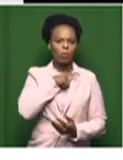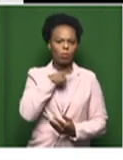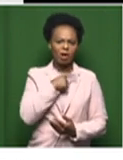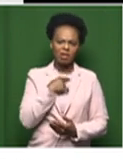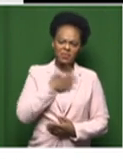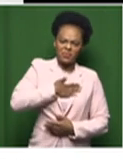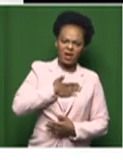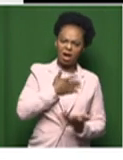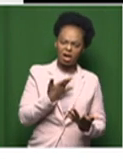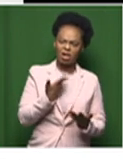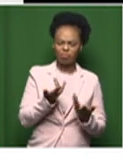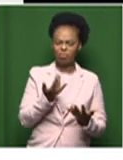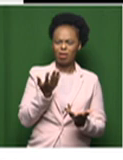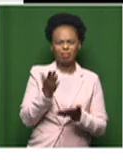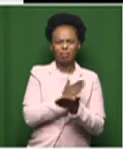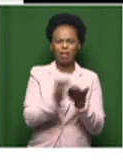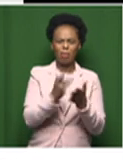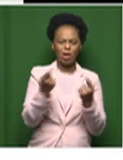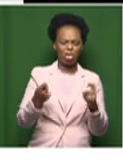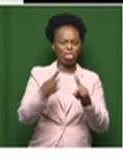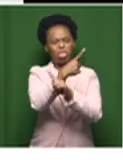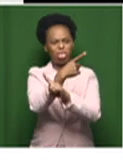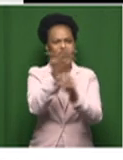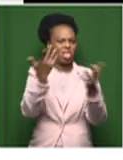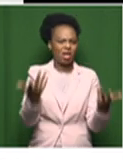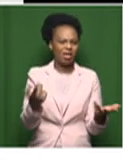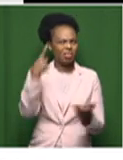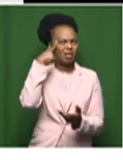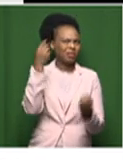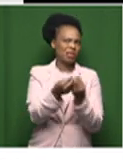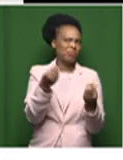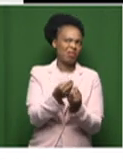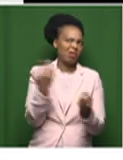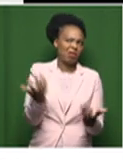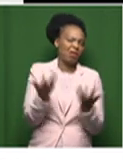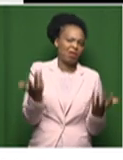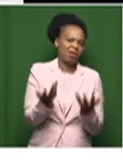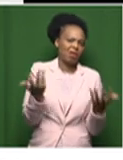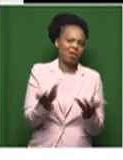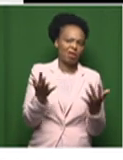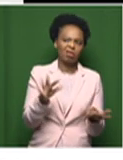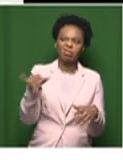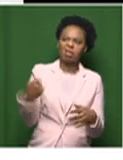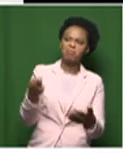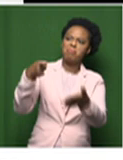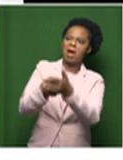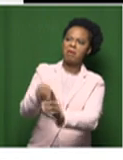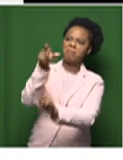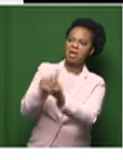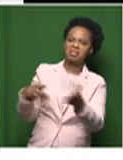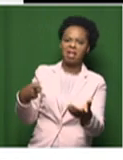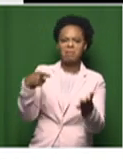bad connotation to it, because people take it as something that is buying a person, like buying a